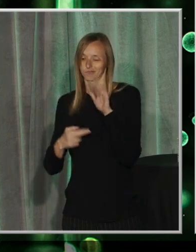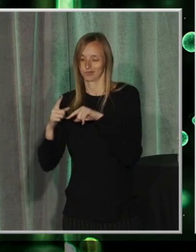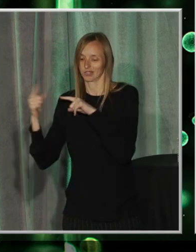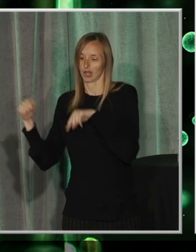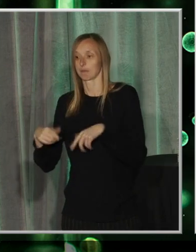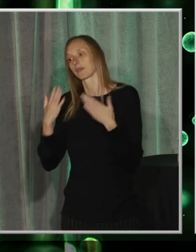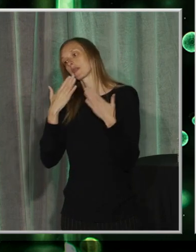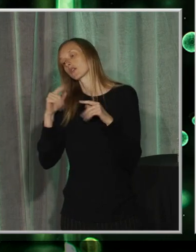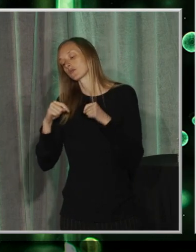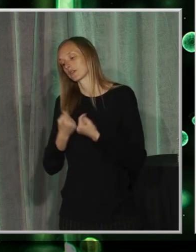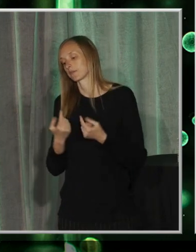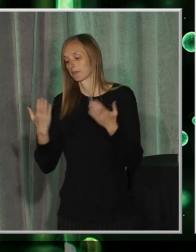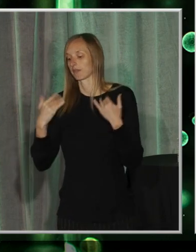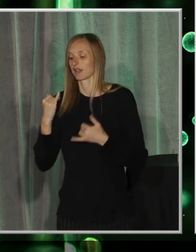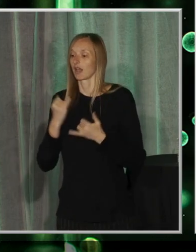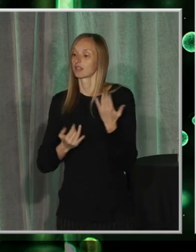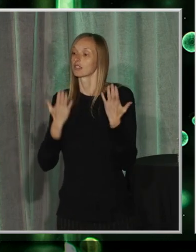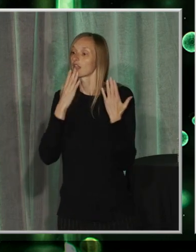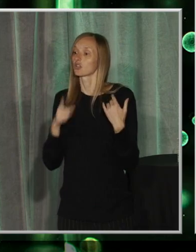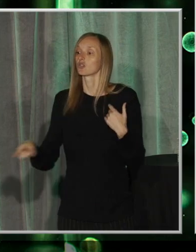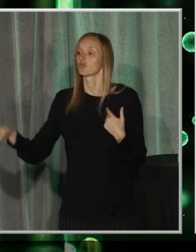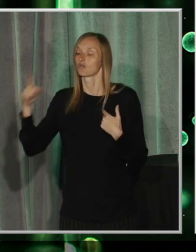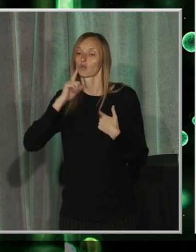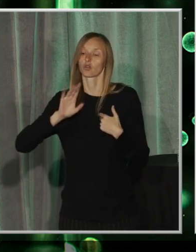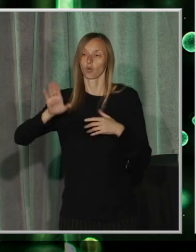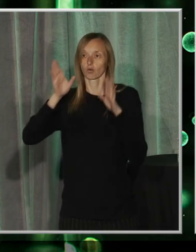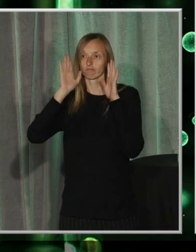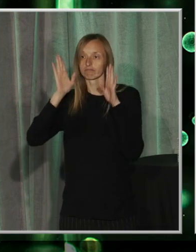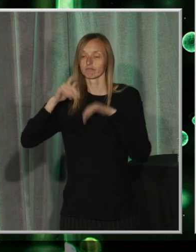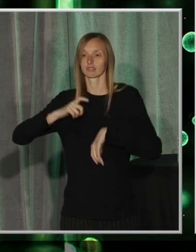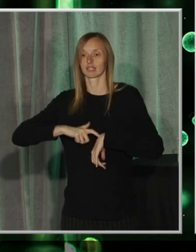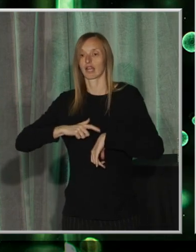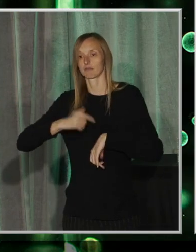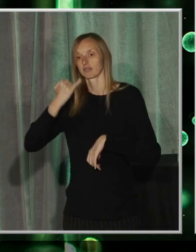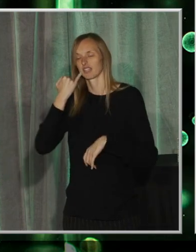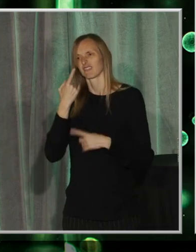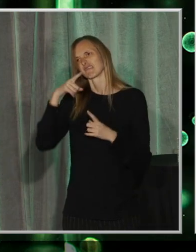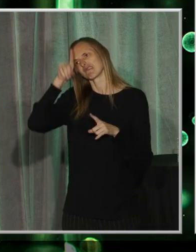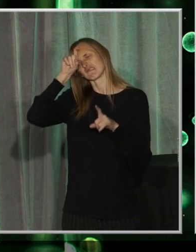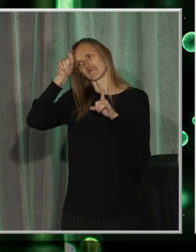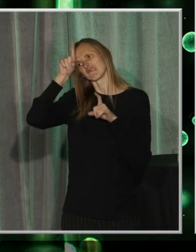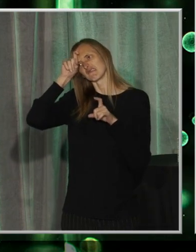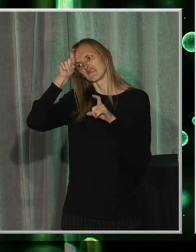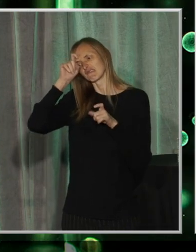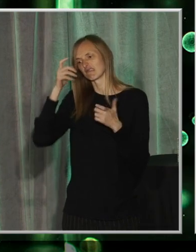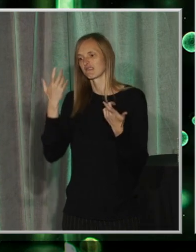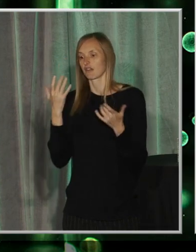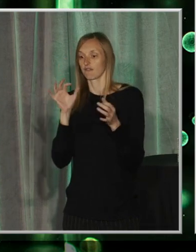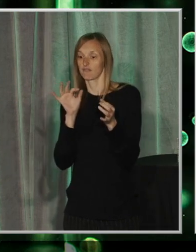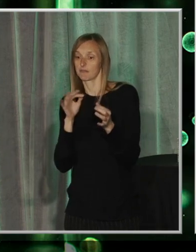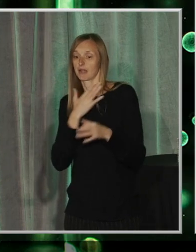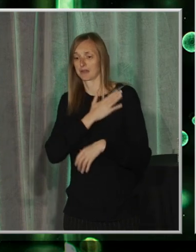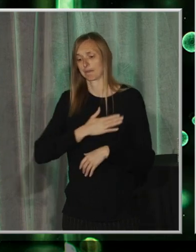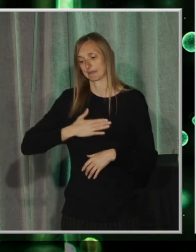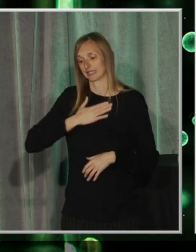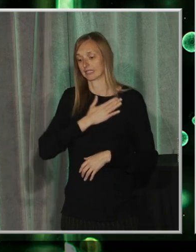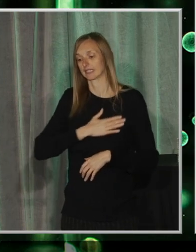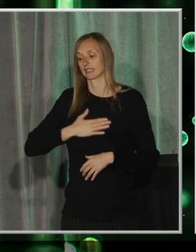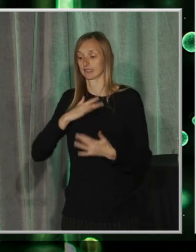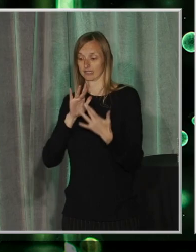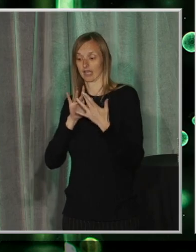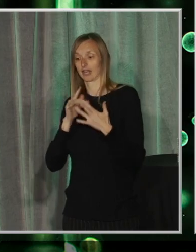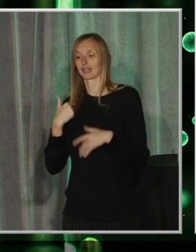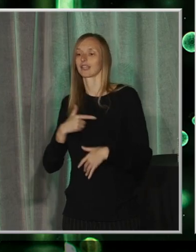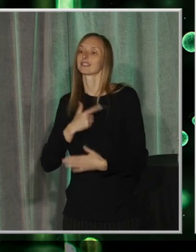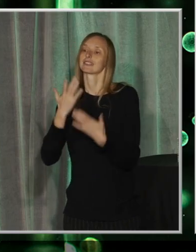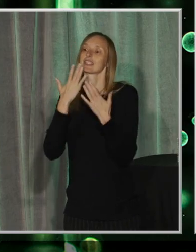And lastly, I want to thank you all for your attention. If you have any inquiries or feedback, please feel free to contact us.